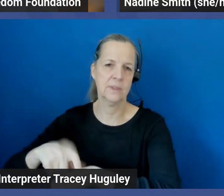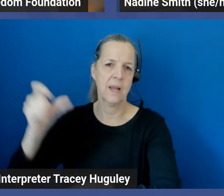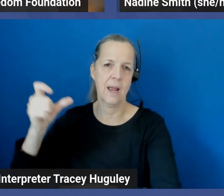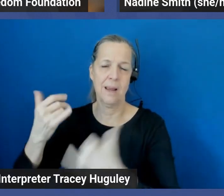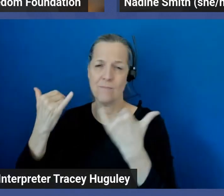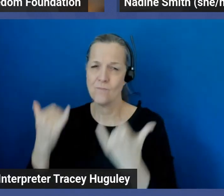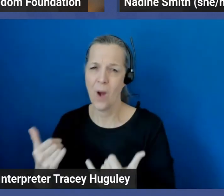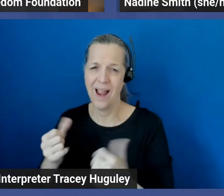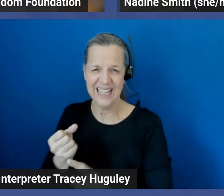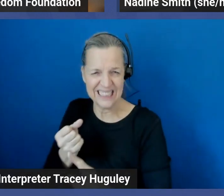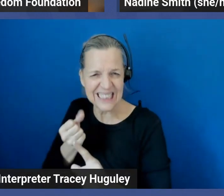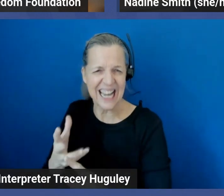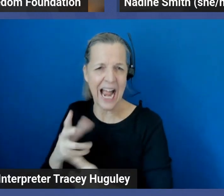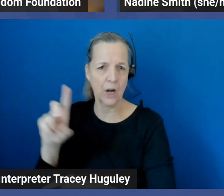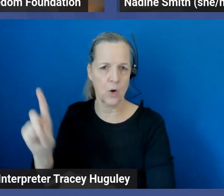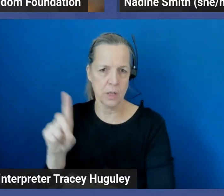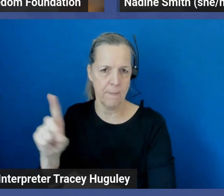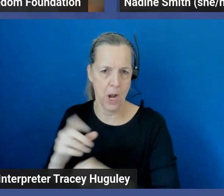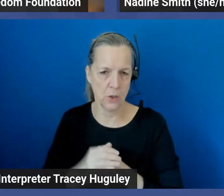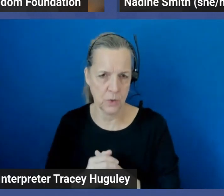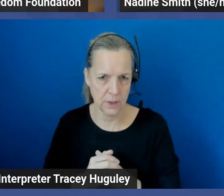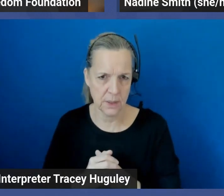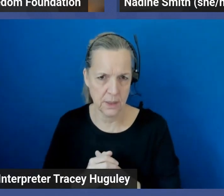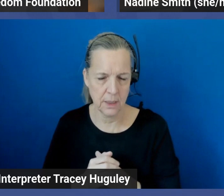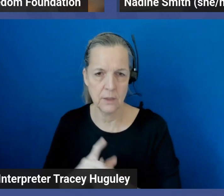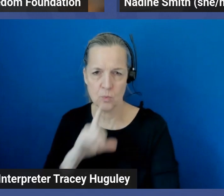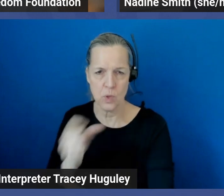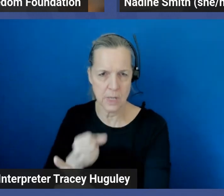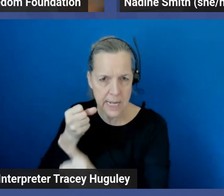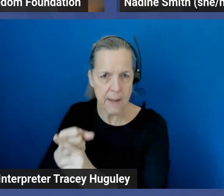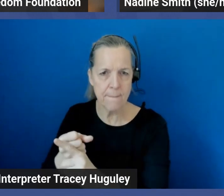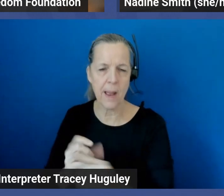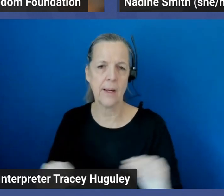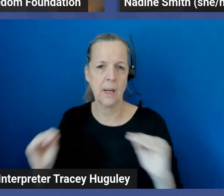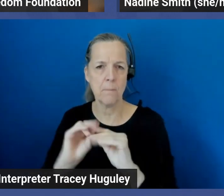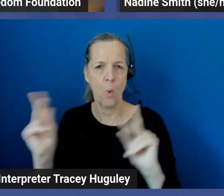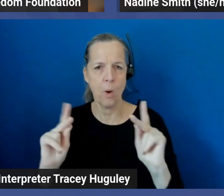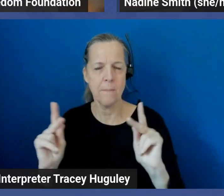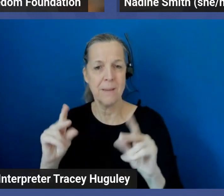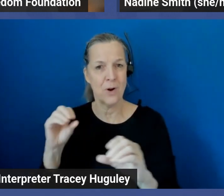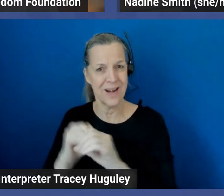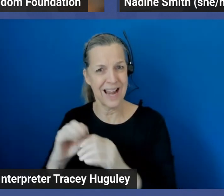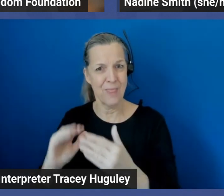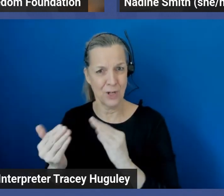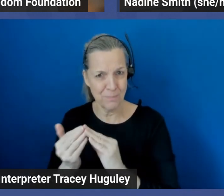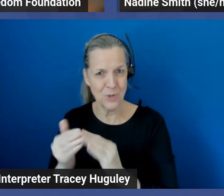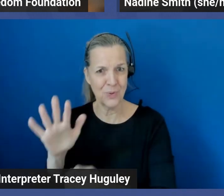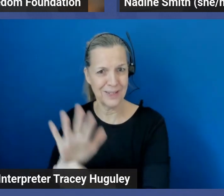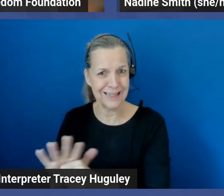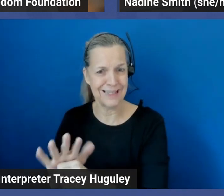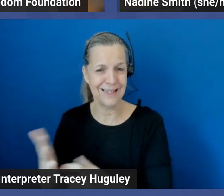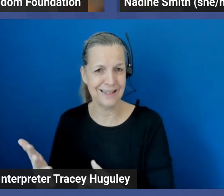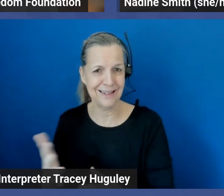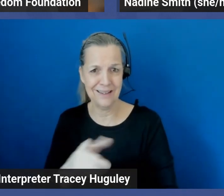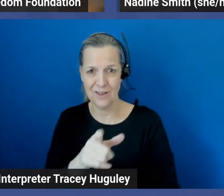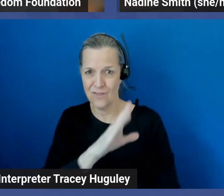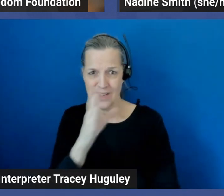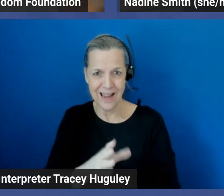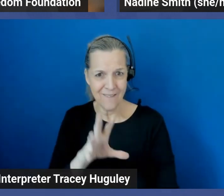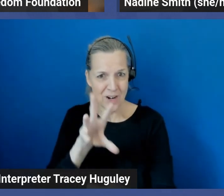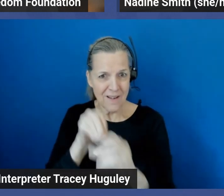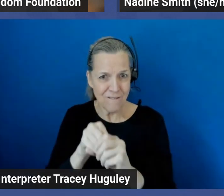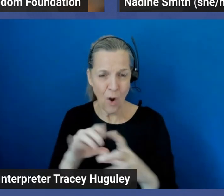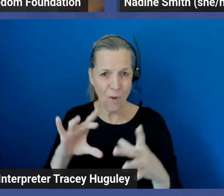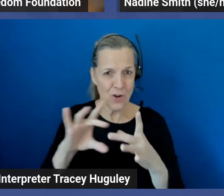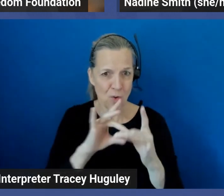fundamentally an attack on democracy that is impacting more people than our community. And if you've never been in